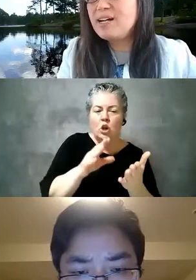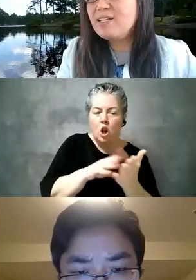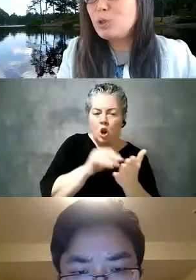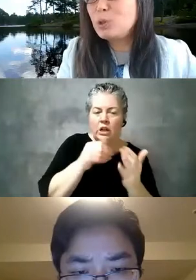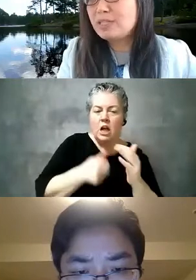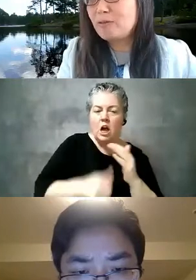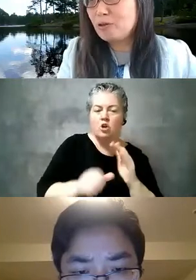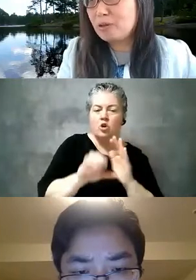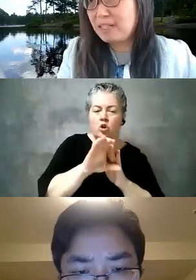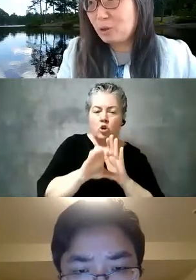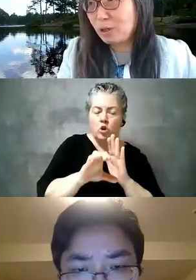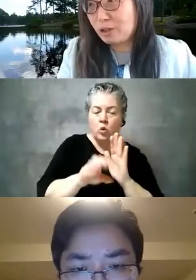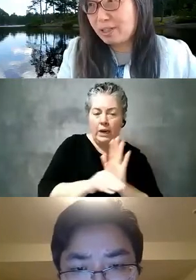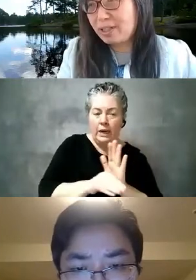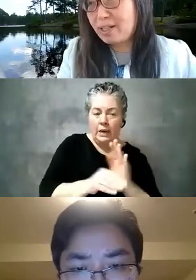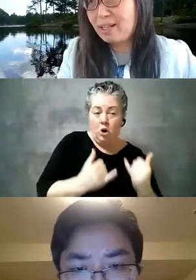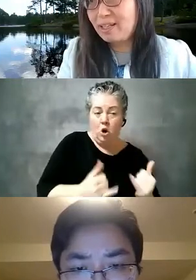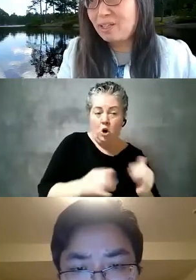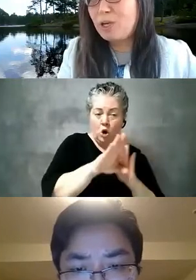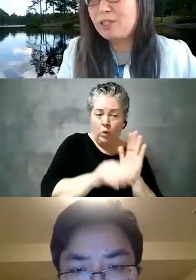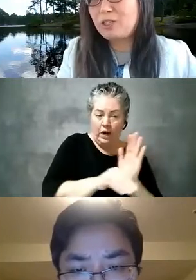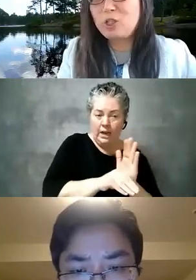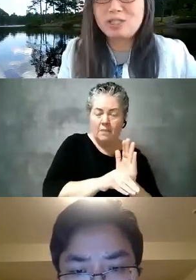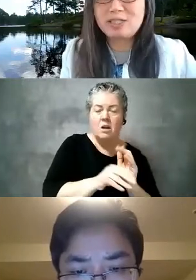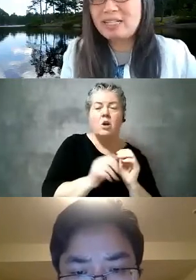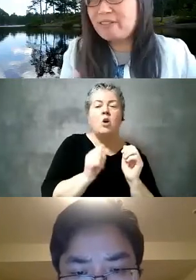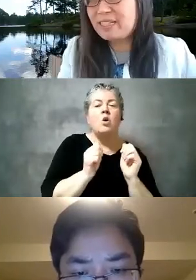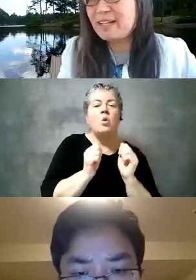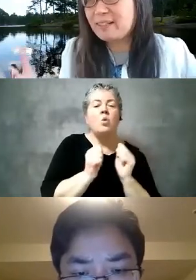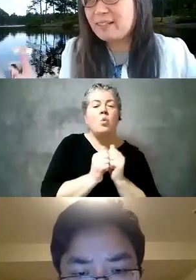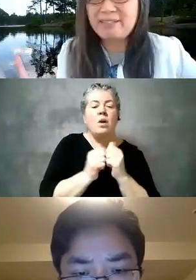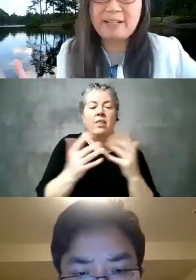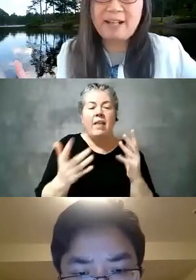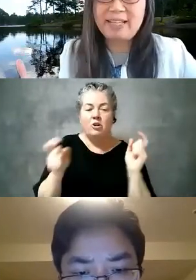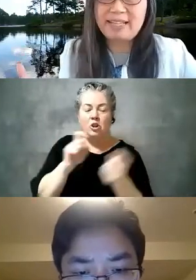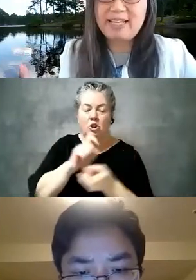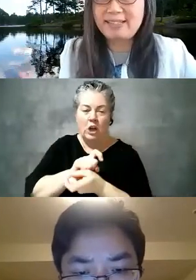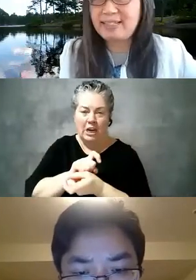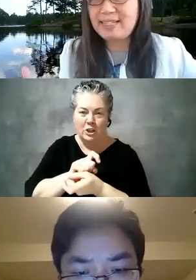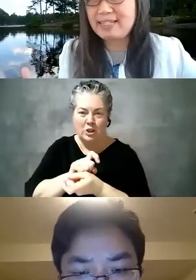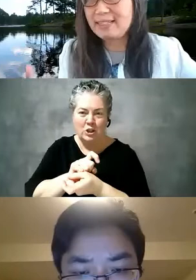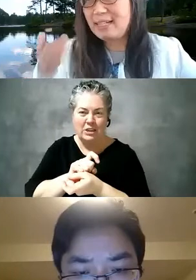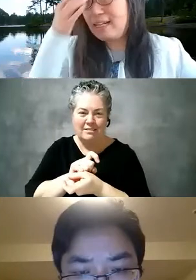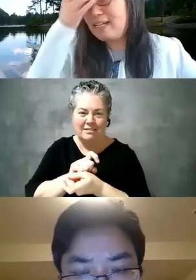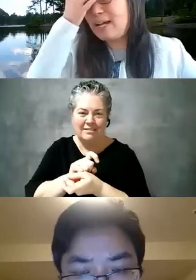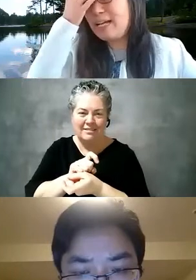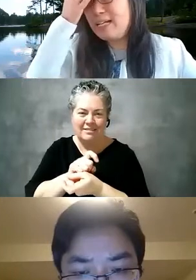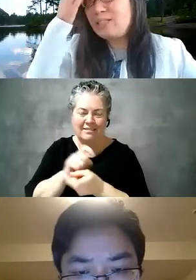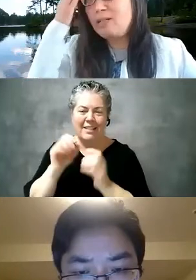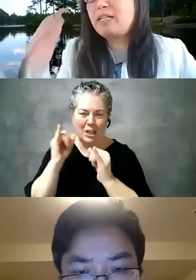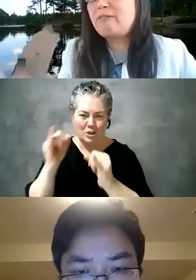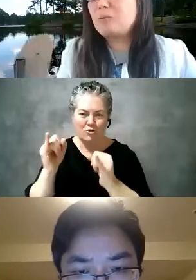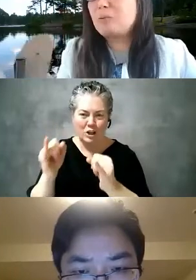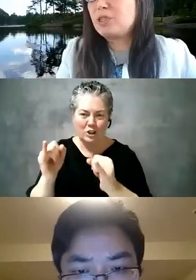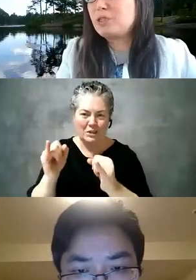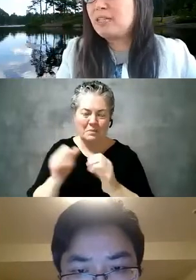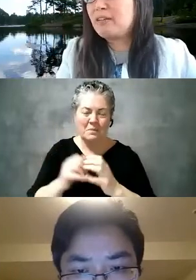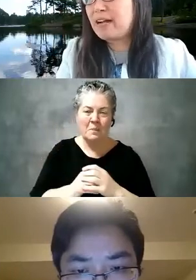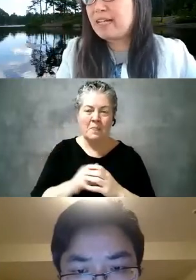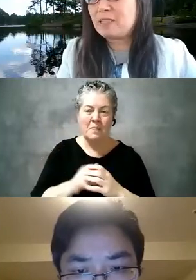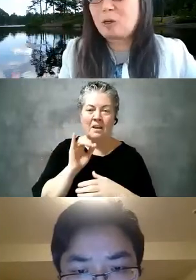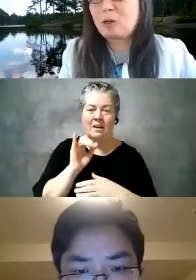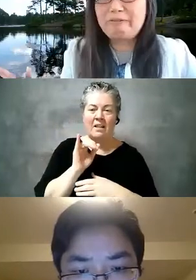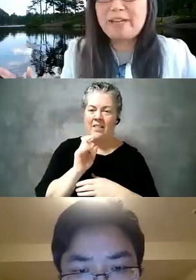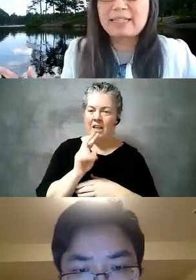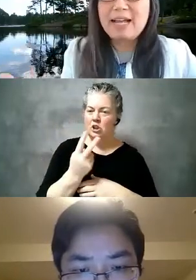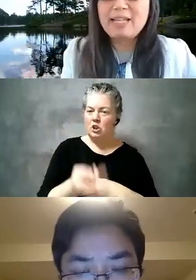with untransformed instruction, in which the teacher is delivering the scientific content as it is, right? So the difference between two